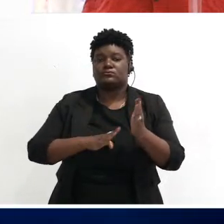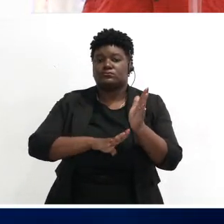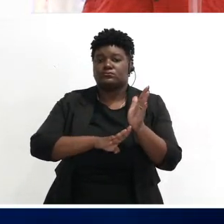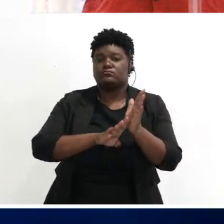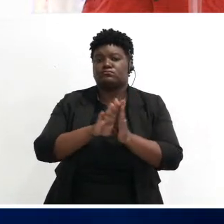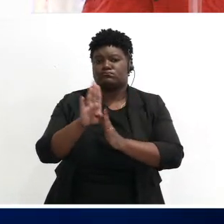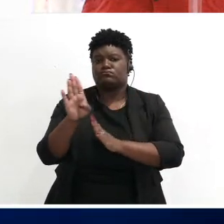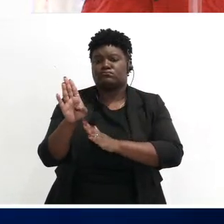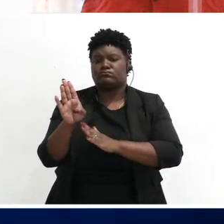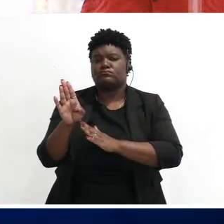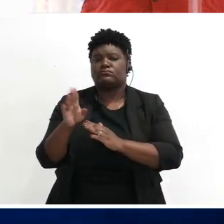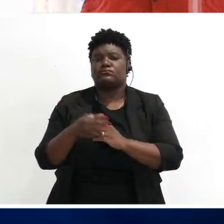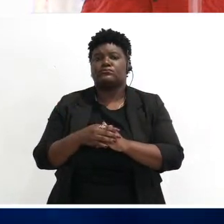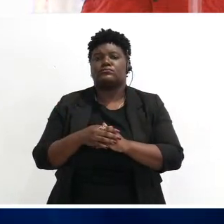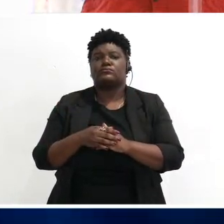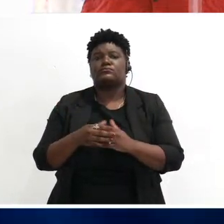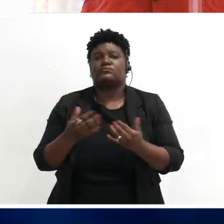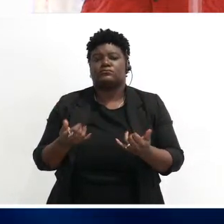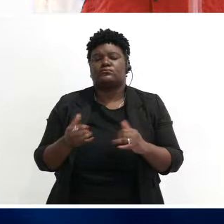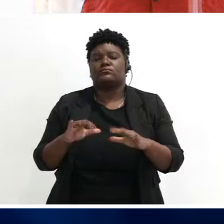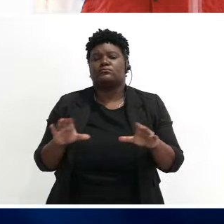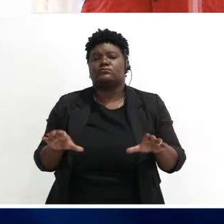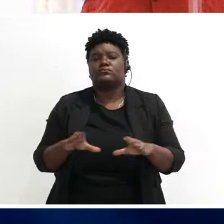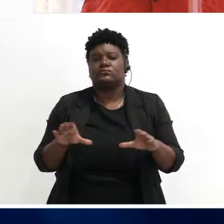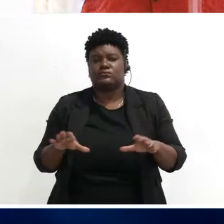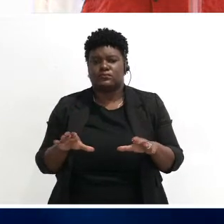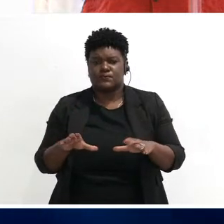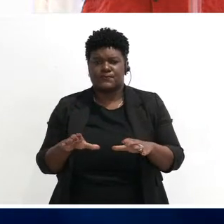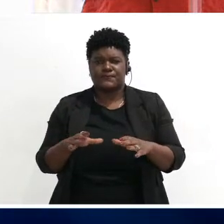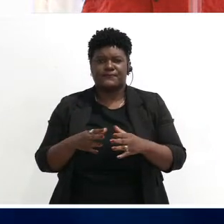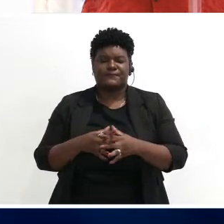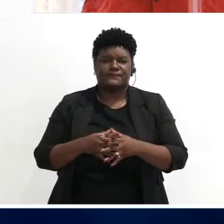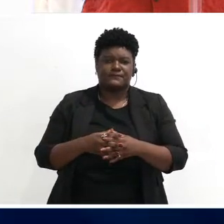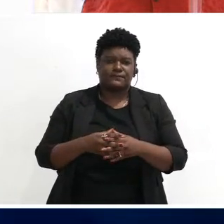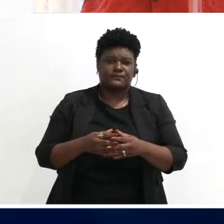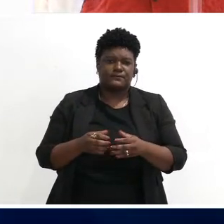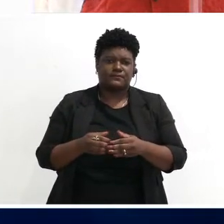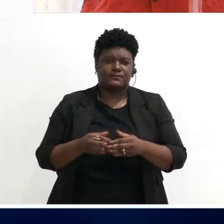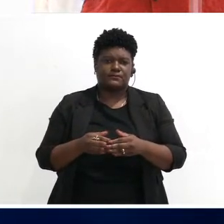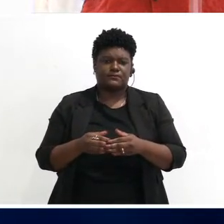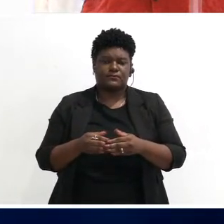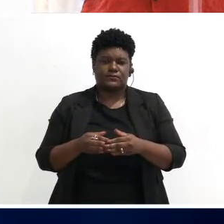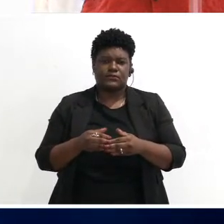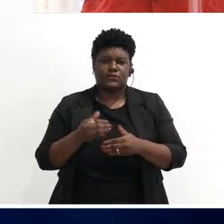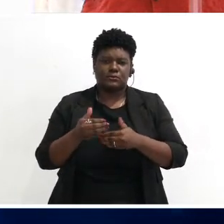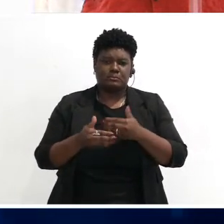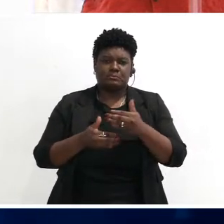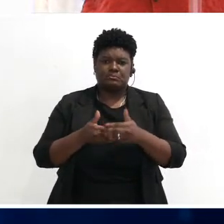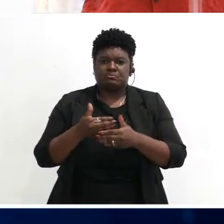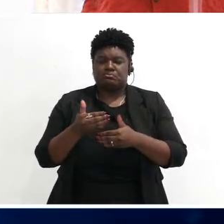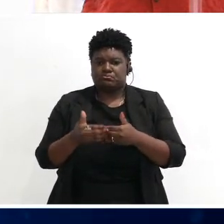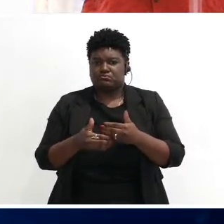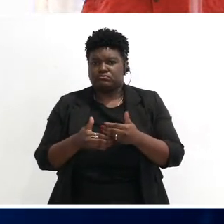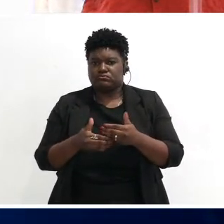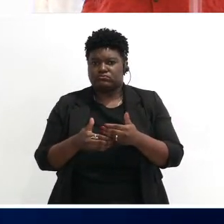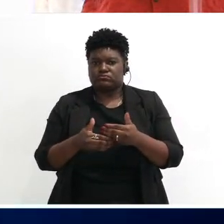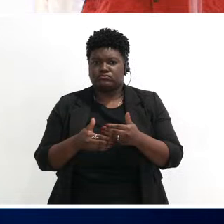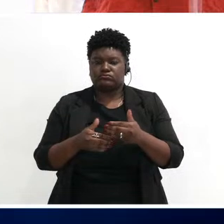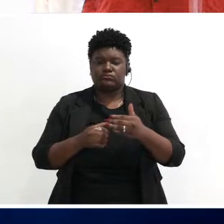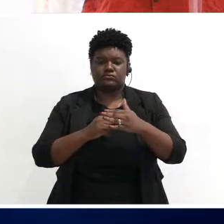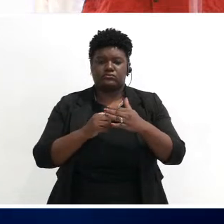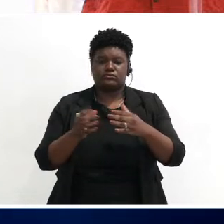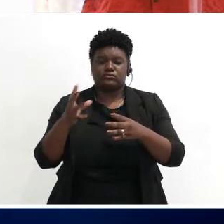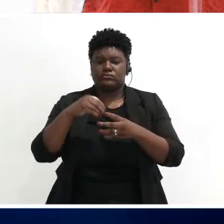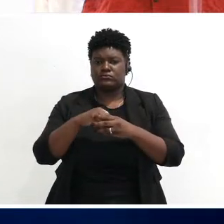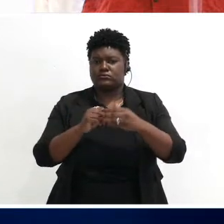organic interposer with an embedded bridge in it in the first step. So there's no active silicon in